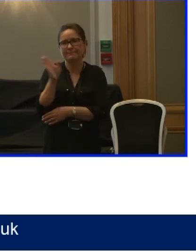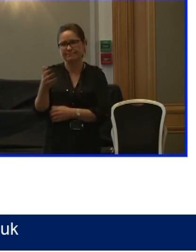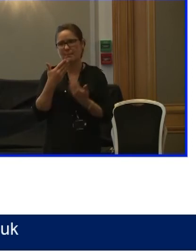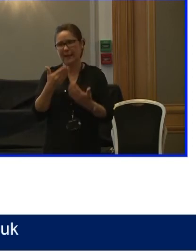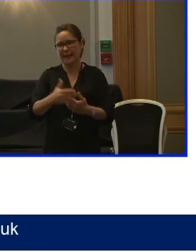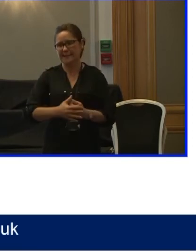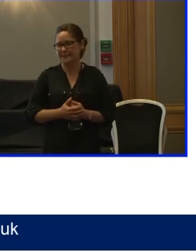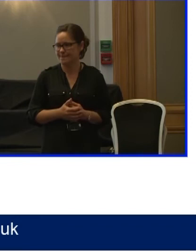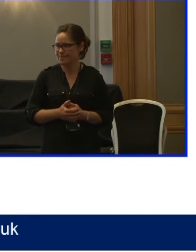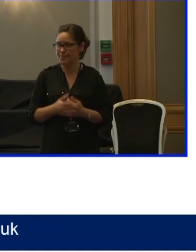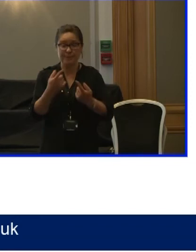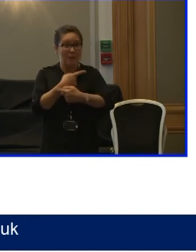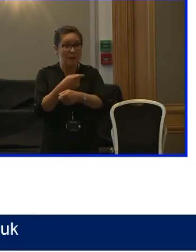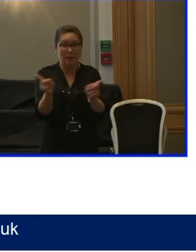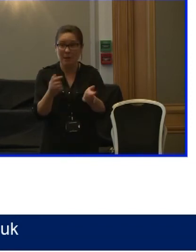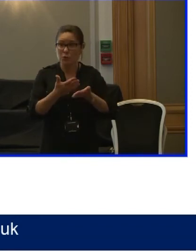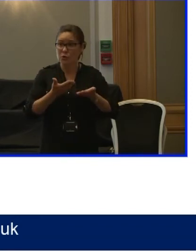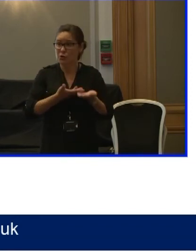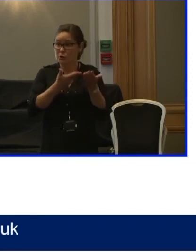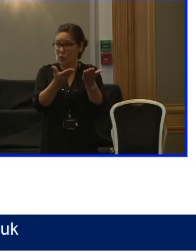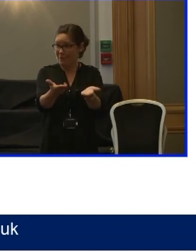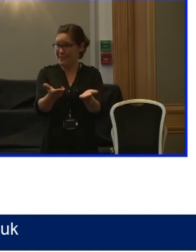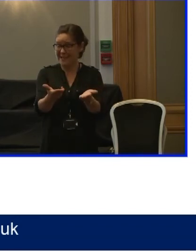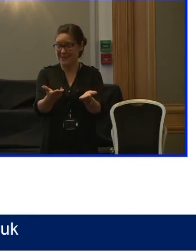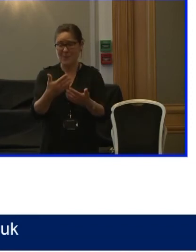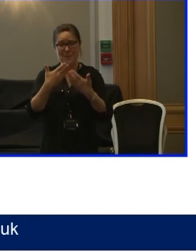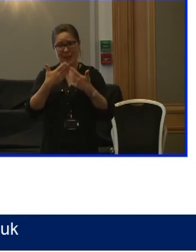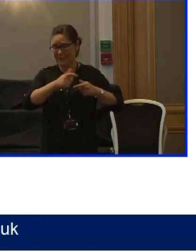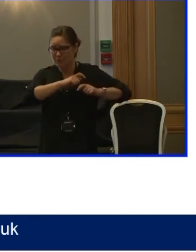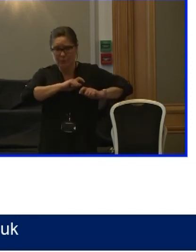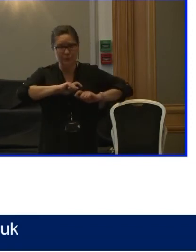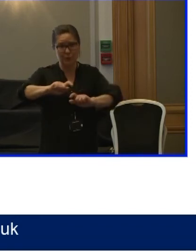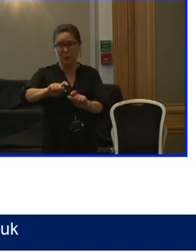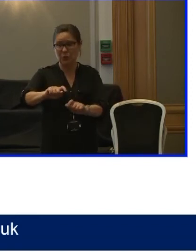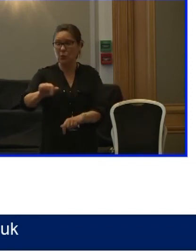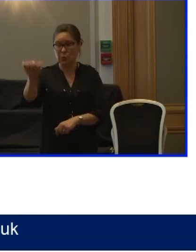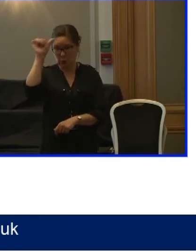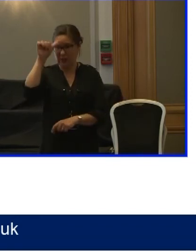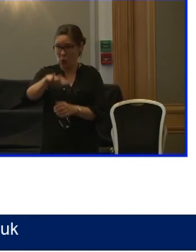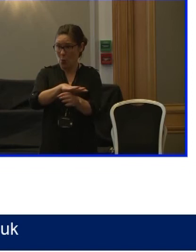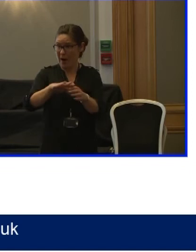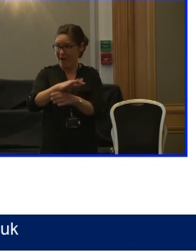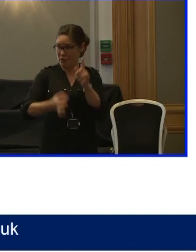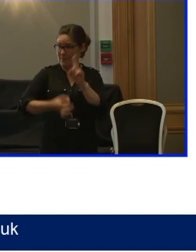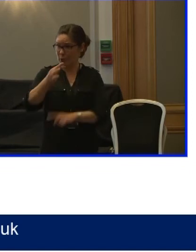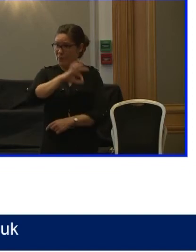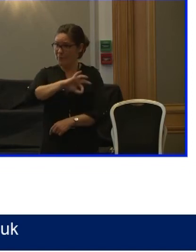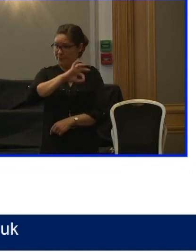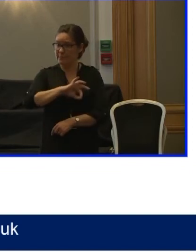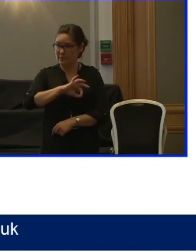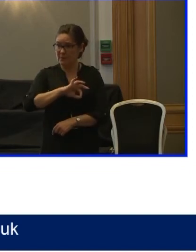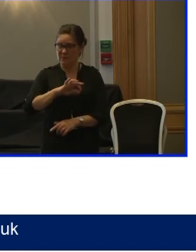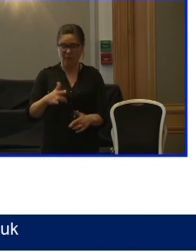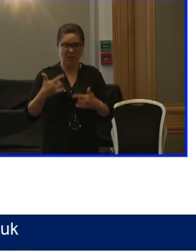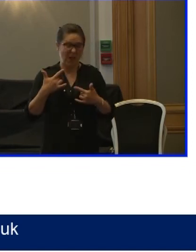provide. So please keep going. We know the benefits and mobility are key areas of benefit, but do not underestimate the